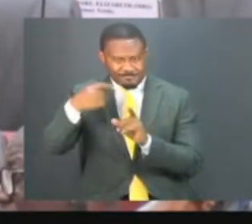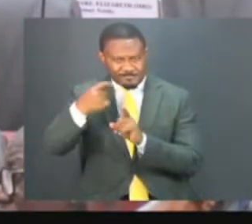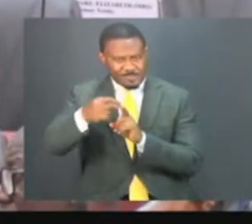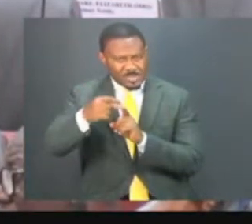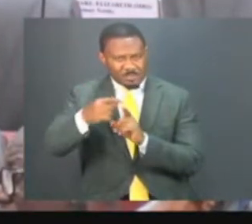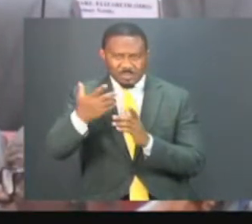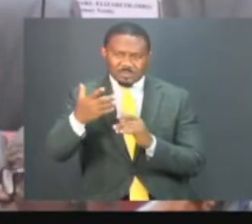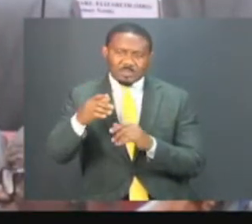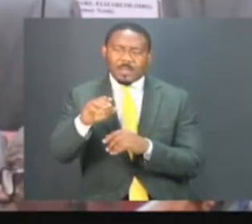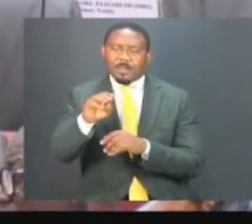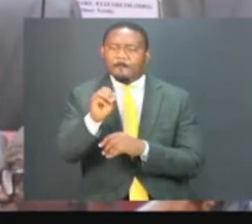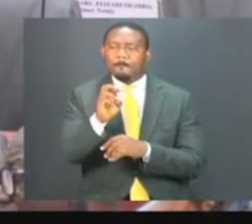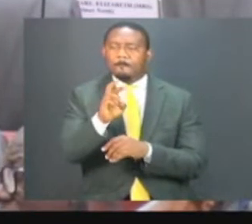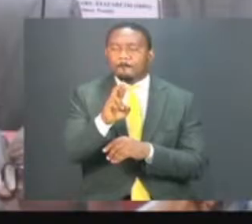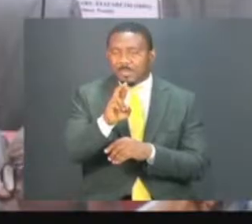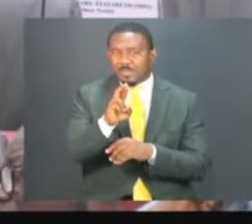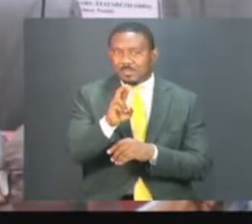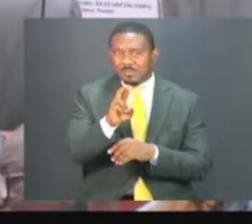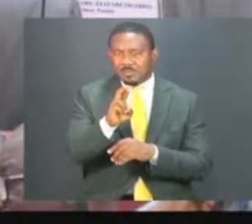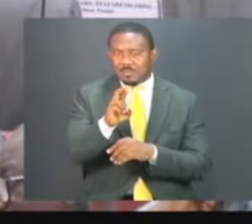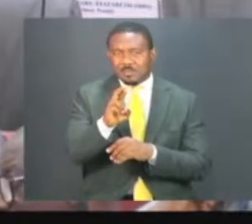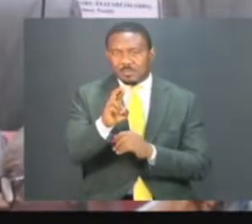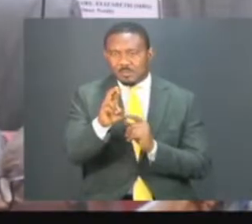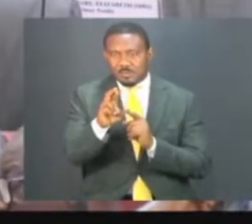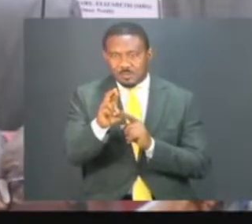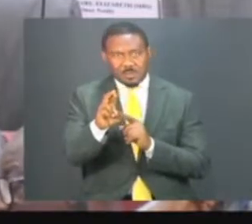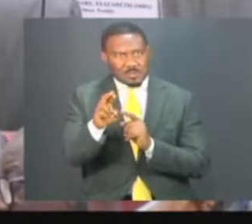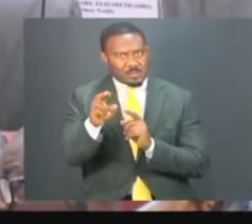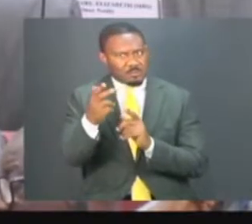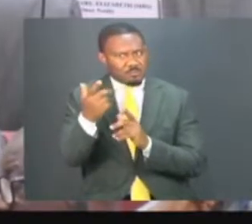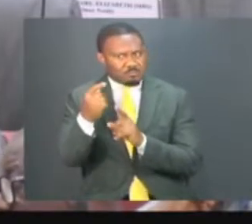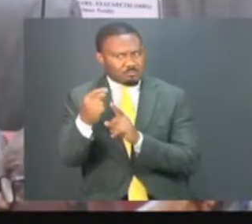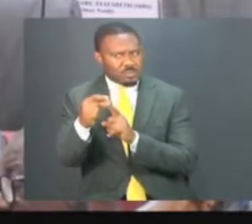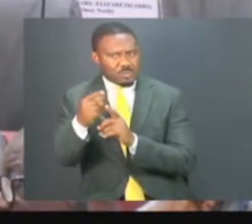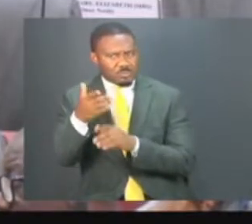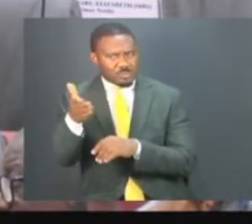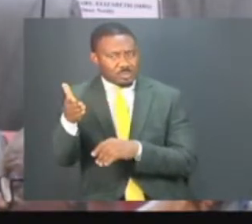Mr. and insert Michael before Kwesi Edu.